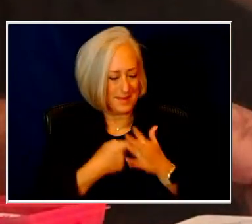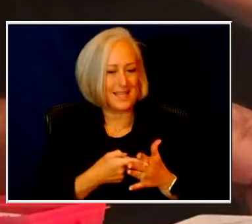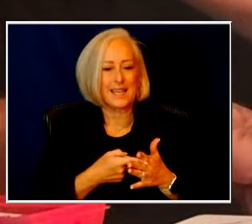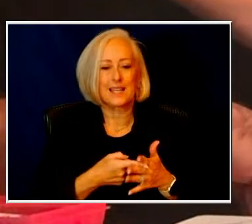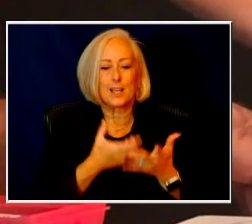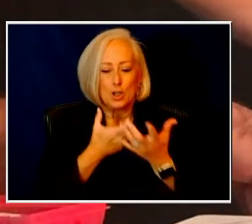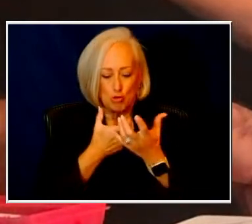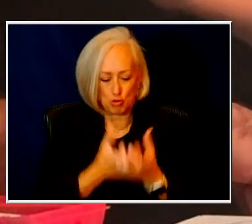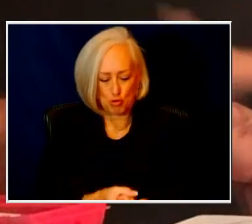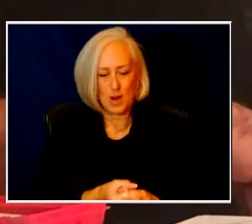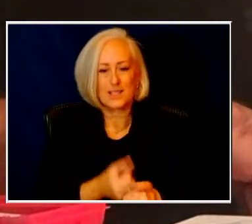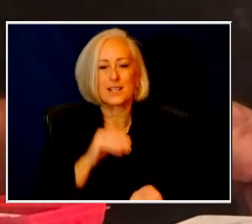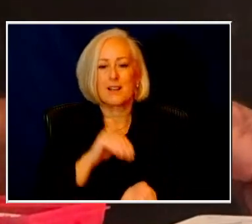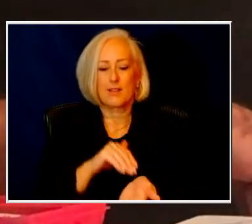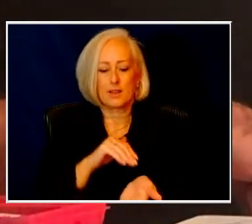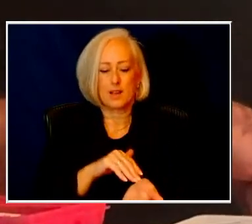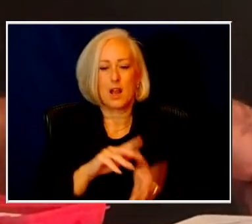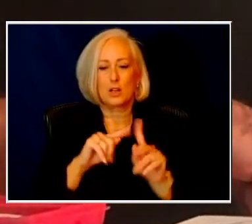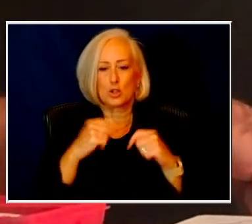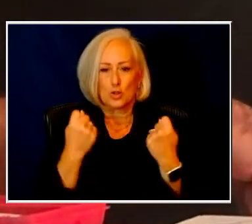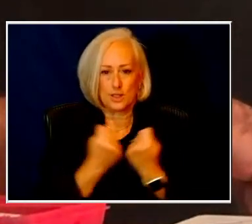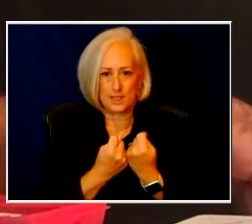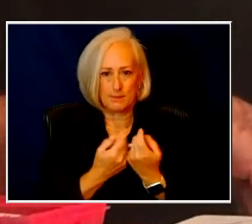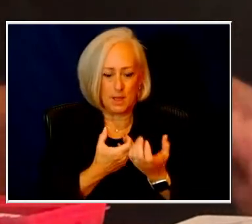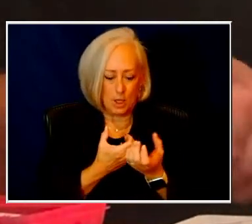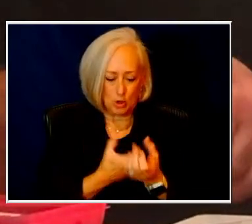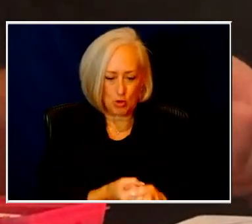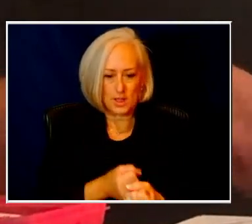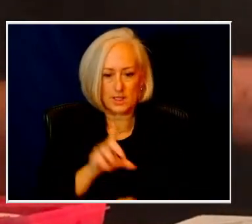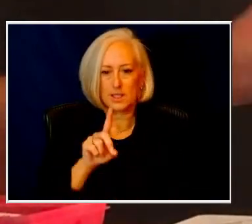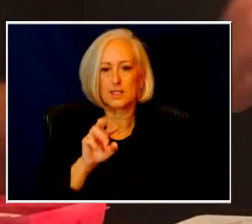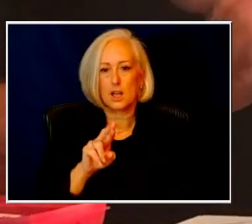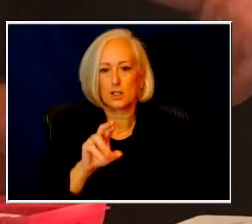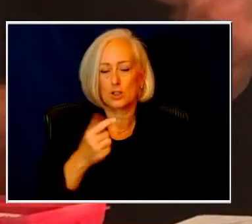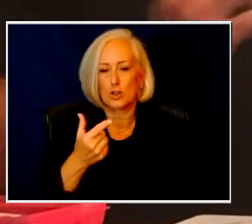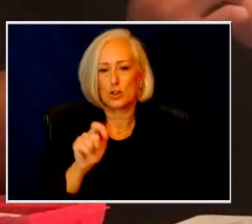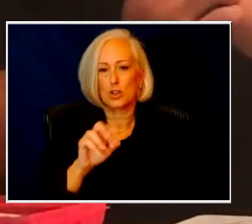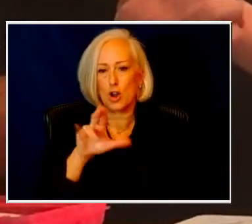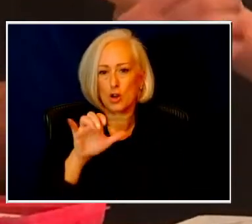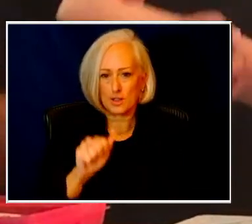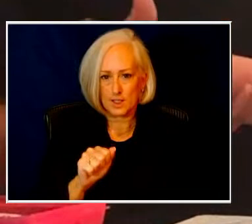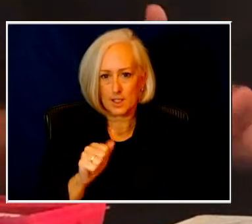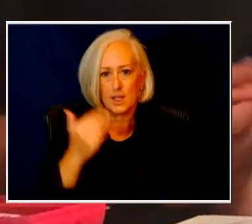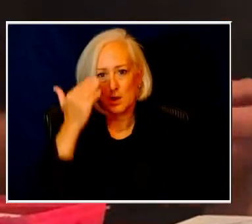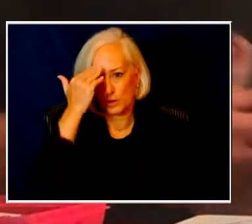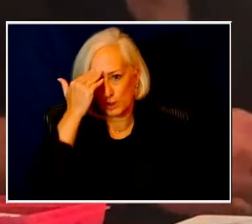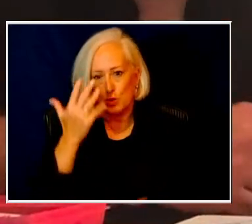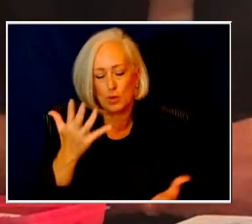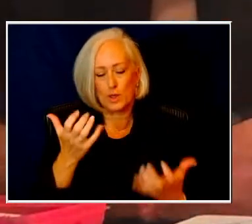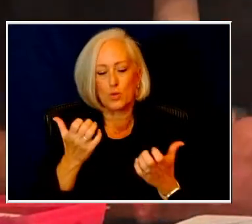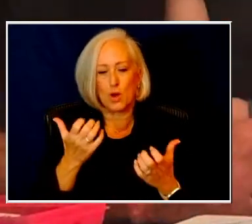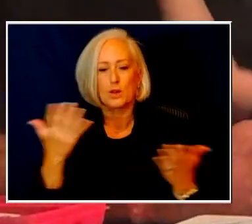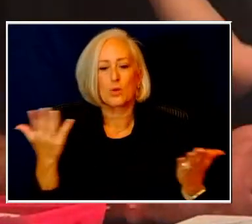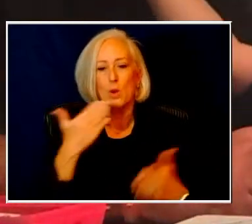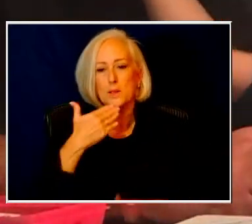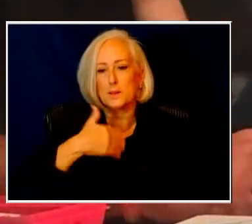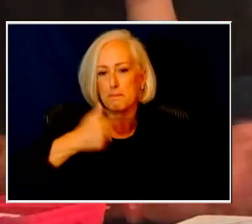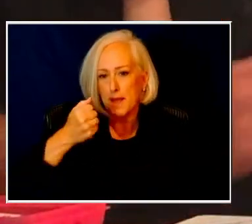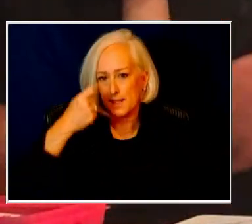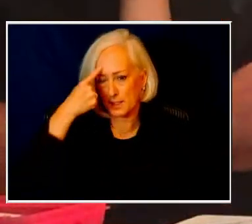team. We trusted Dr. Garcia. We knew that Dr. Garcia wanted what was best for Kolbie.